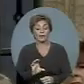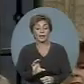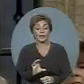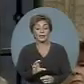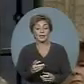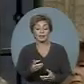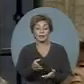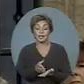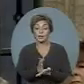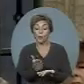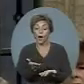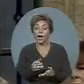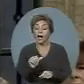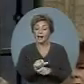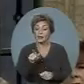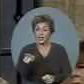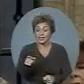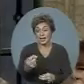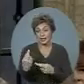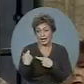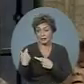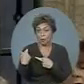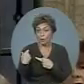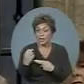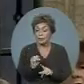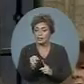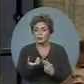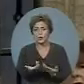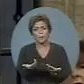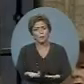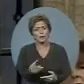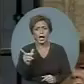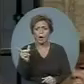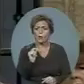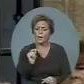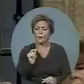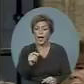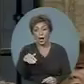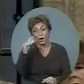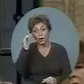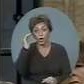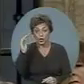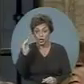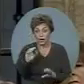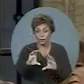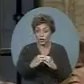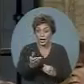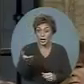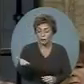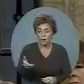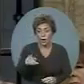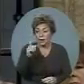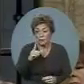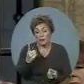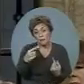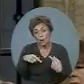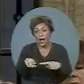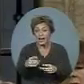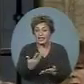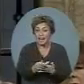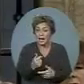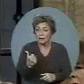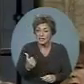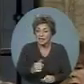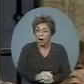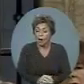head of that commission is barred from going to the prisons. What more does it take for the Prime Minister to issue an instruction to